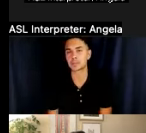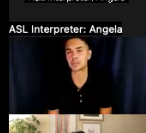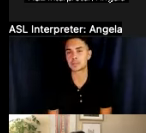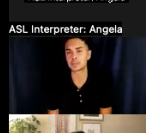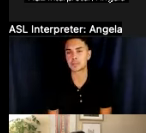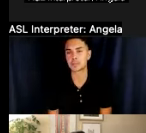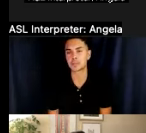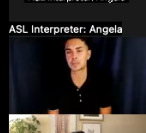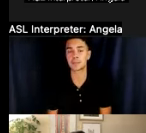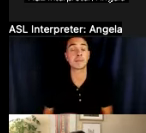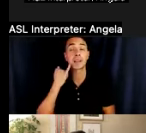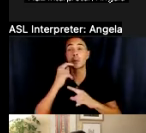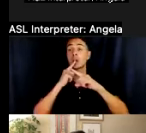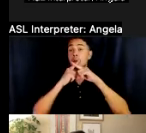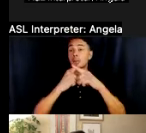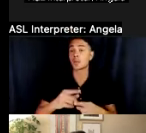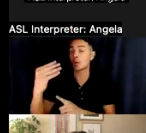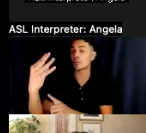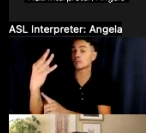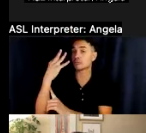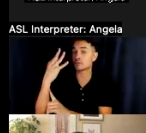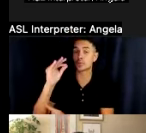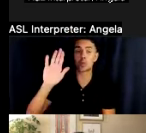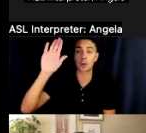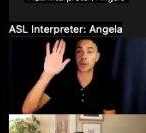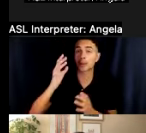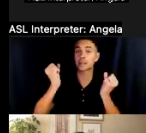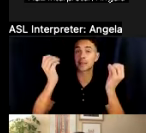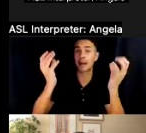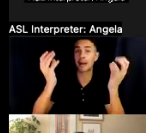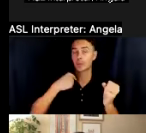I think if you want to come off mute or drop a comment in the chat,